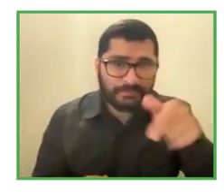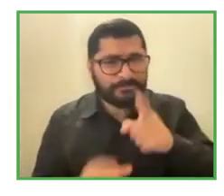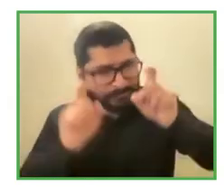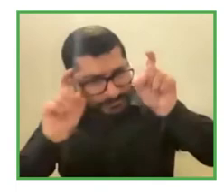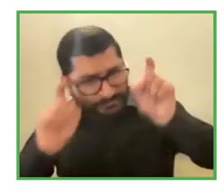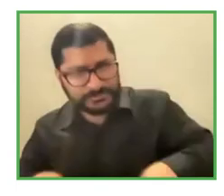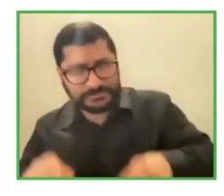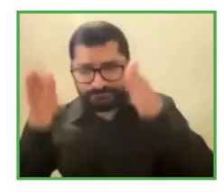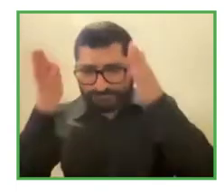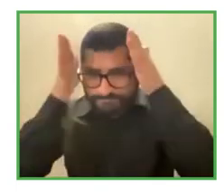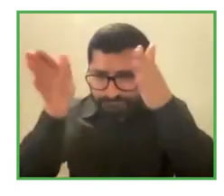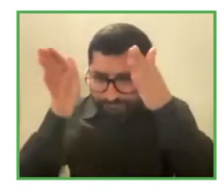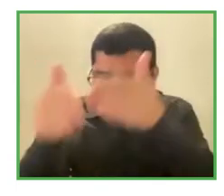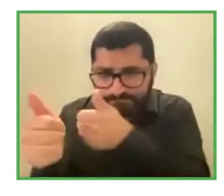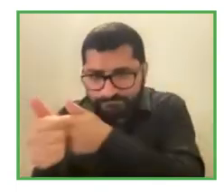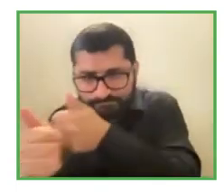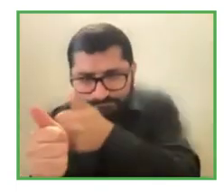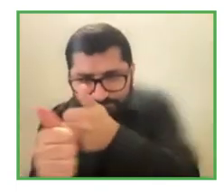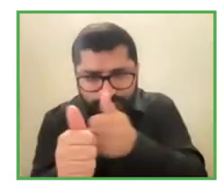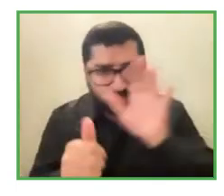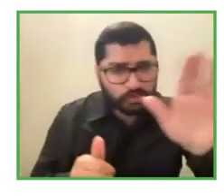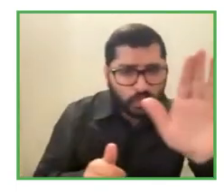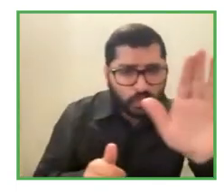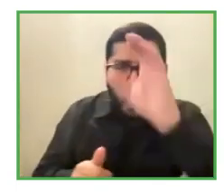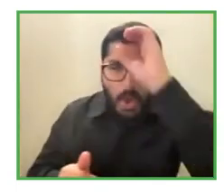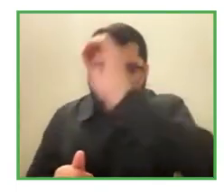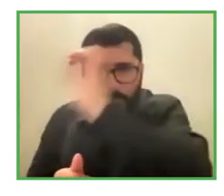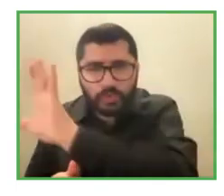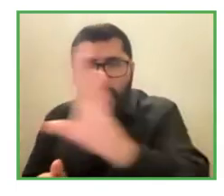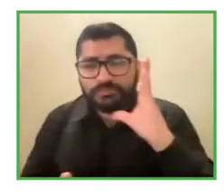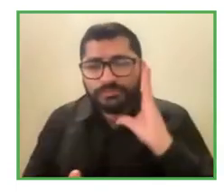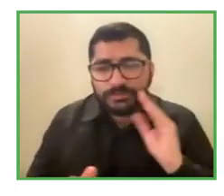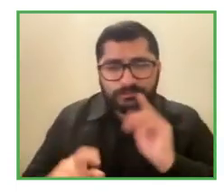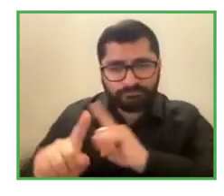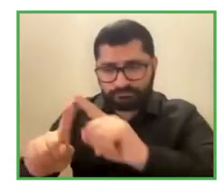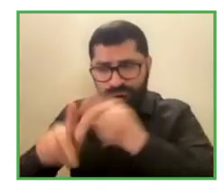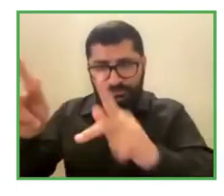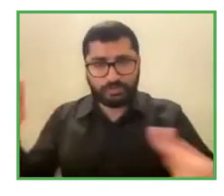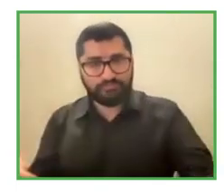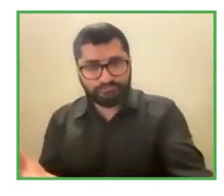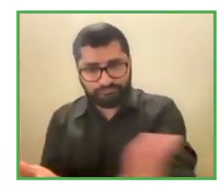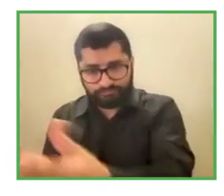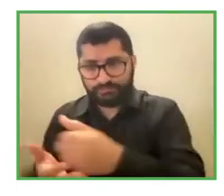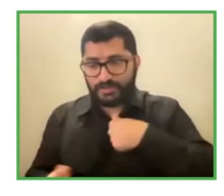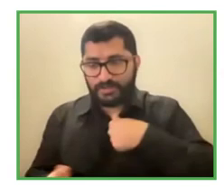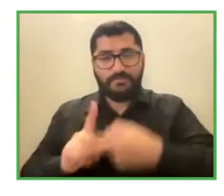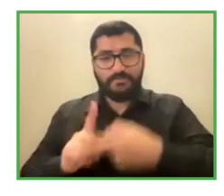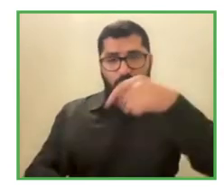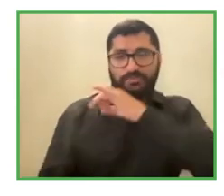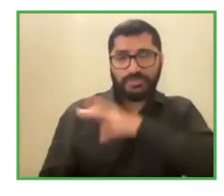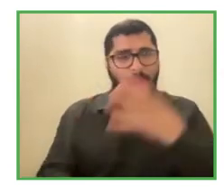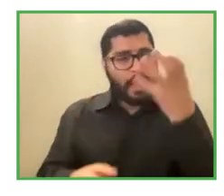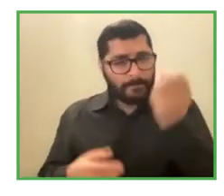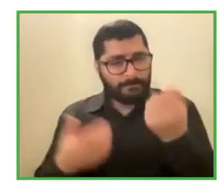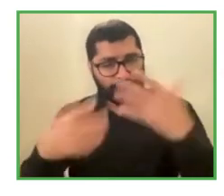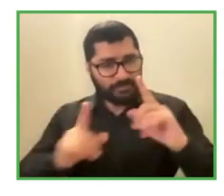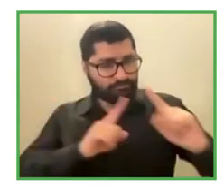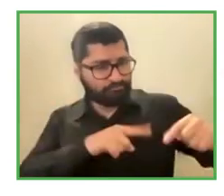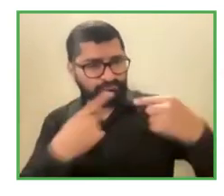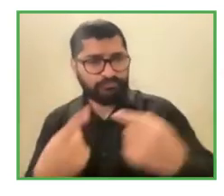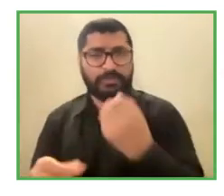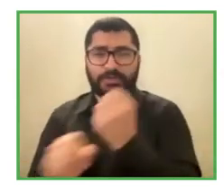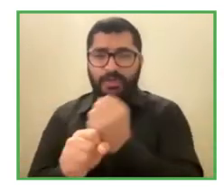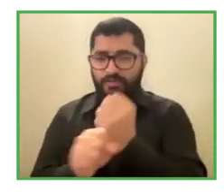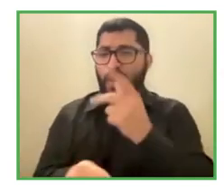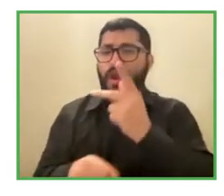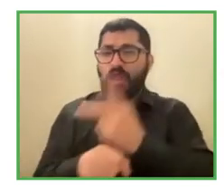Because we need to hear all of the feedbacks, all of the people that are in Chile and that already work with work